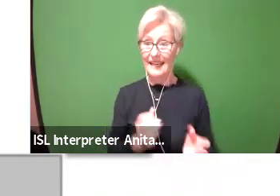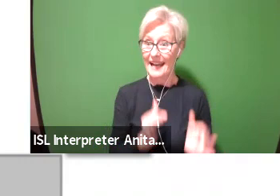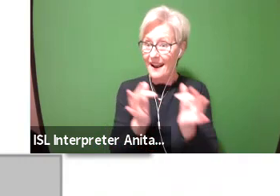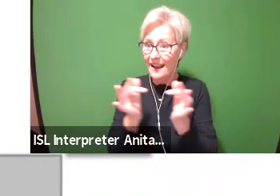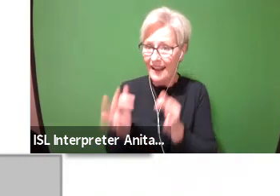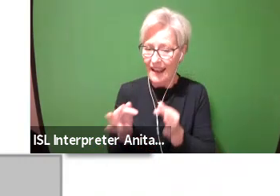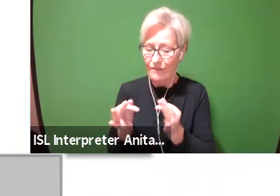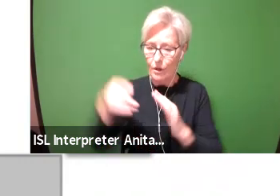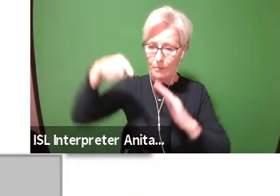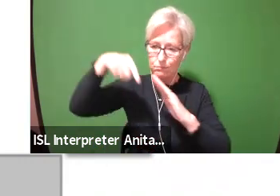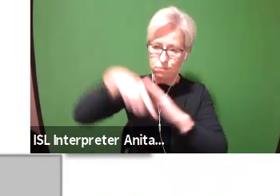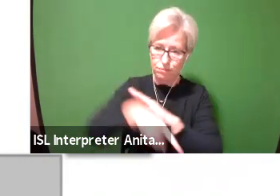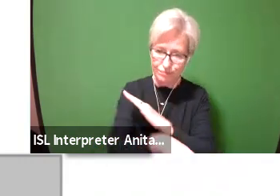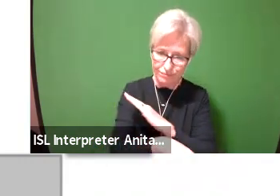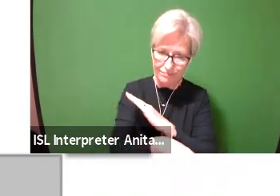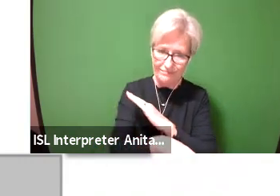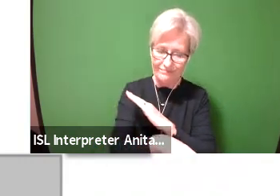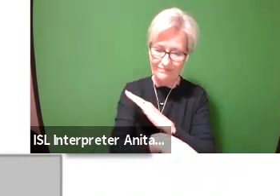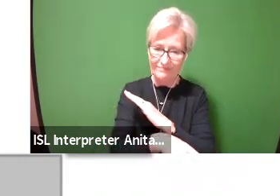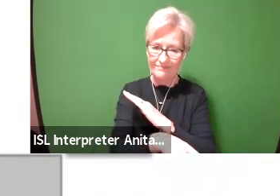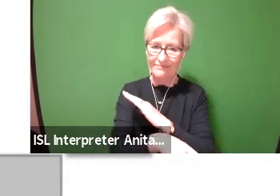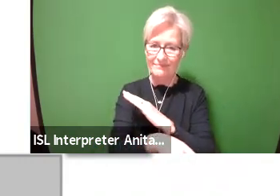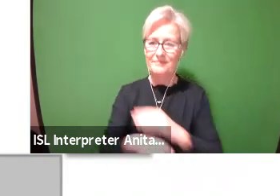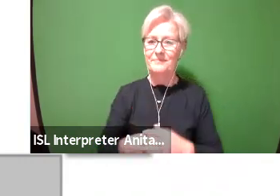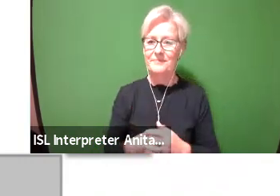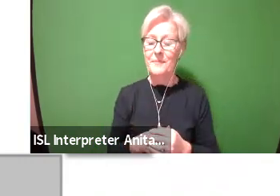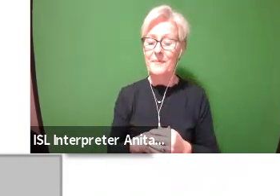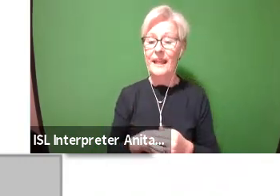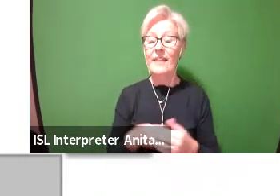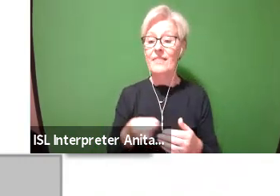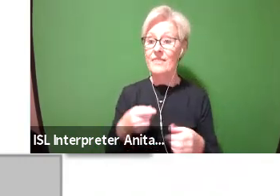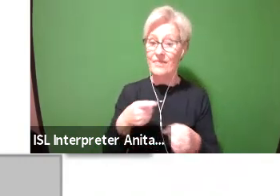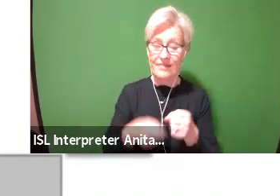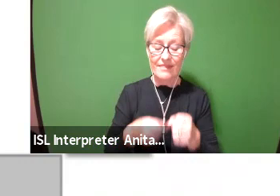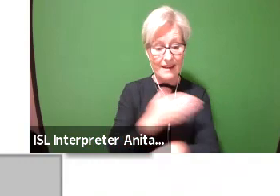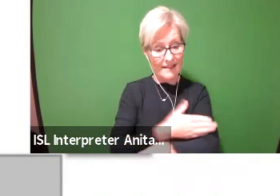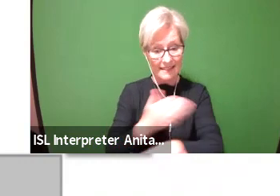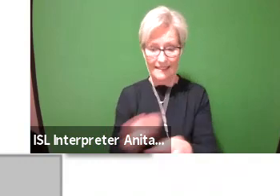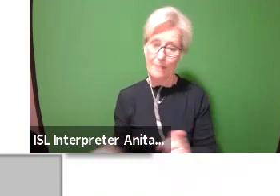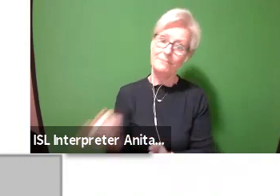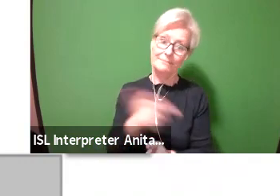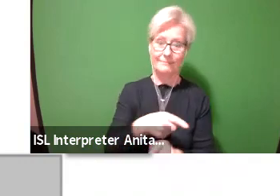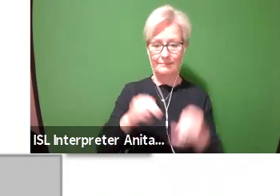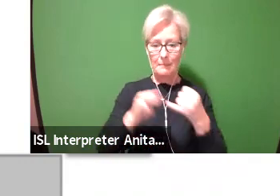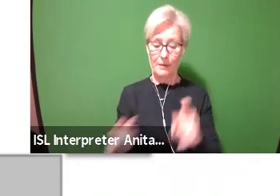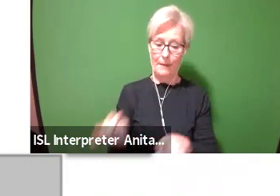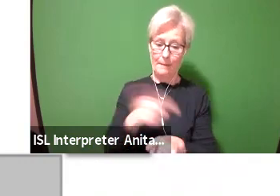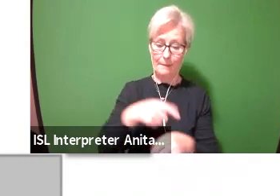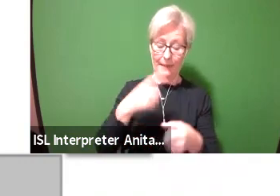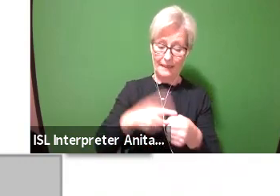get that sharp decline in estrogen levels. And then once your period starts again, you again get the